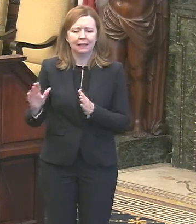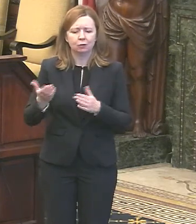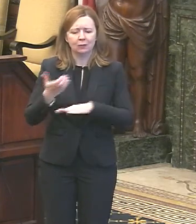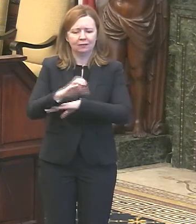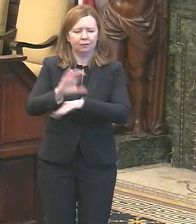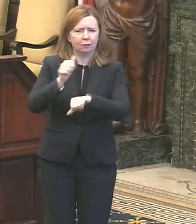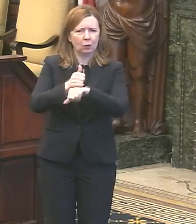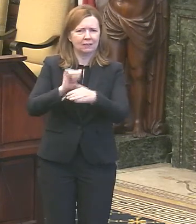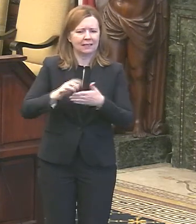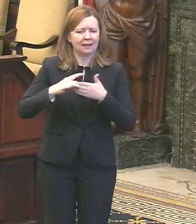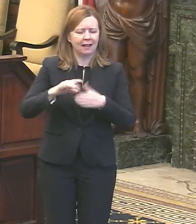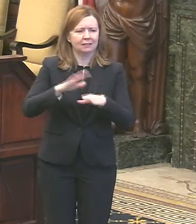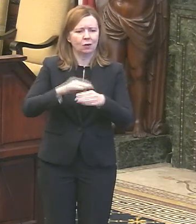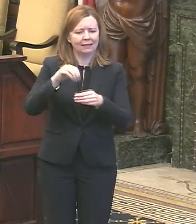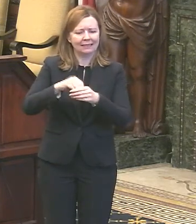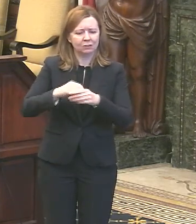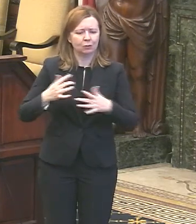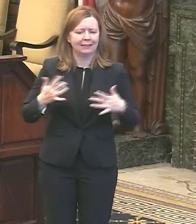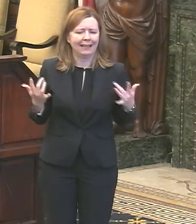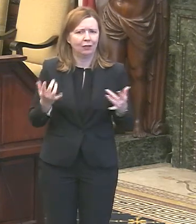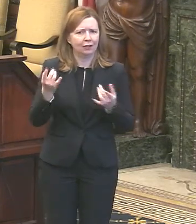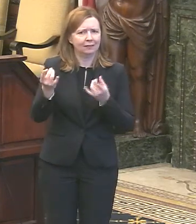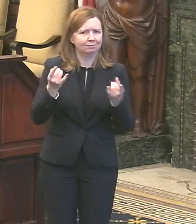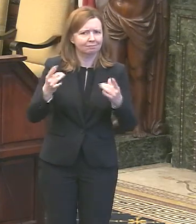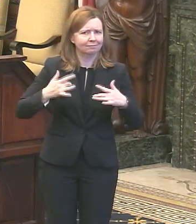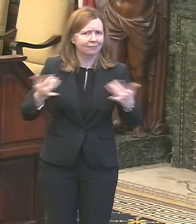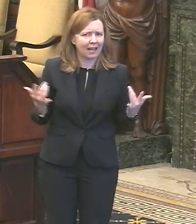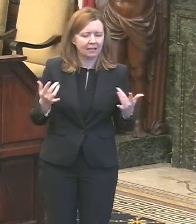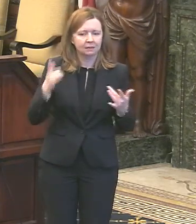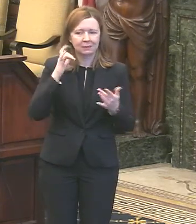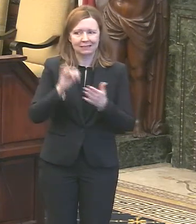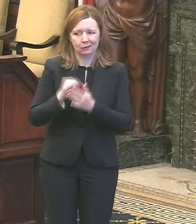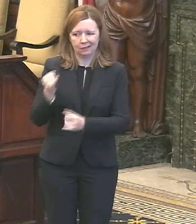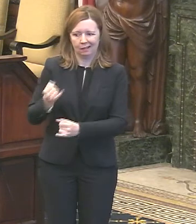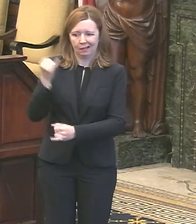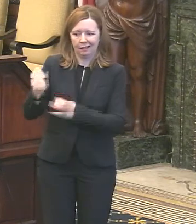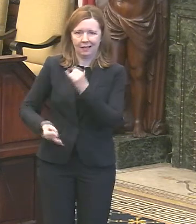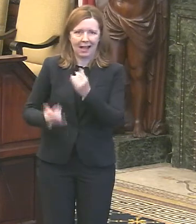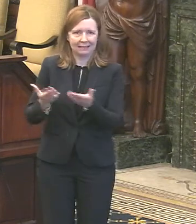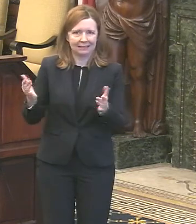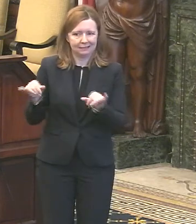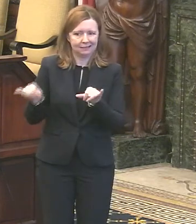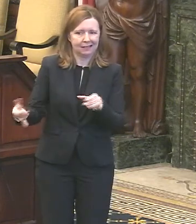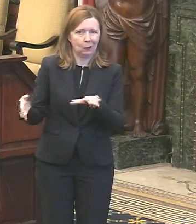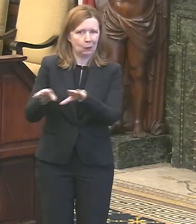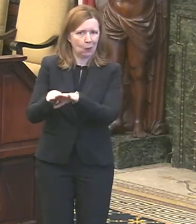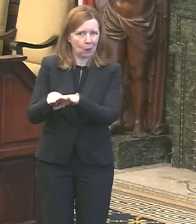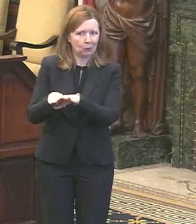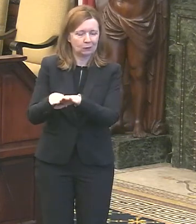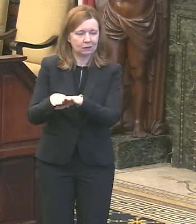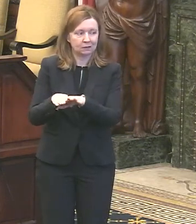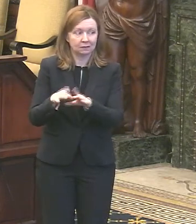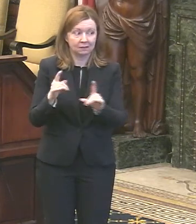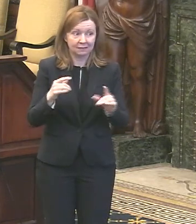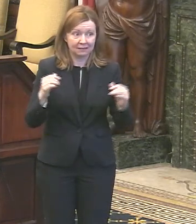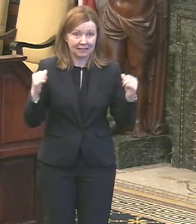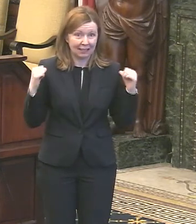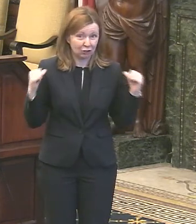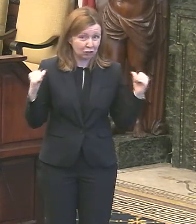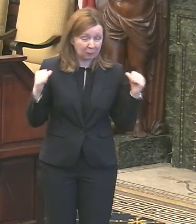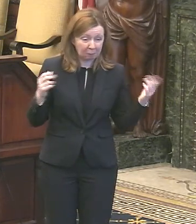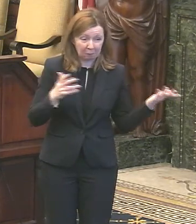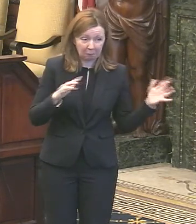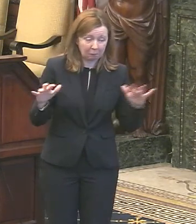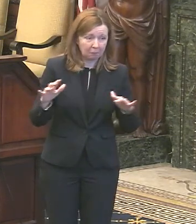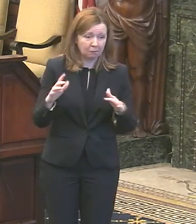this guidance on indoor catered events, especially since it was one of the last things to remain closed? Are you taking the gym route? How does that